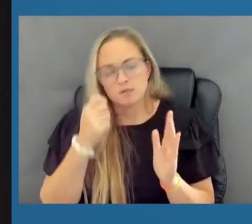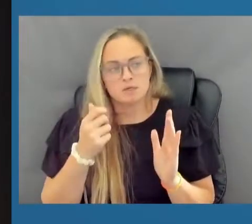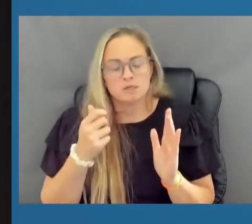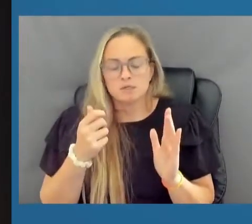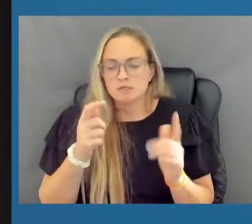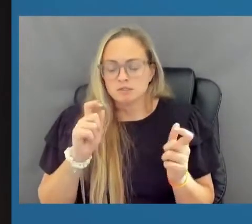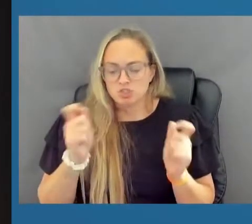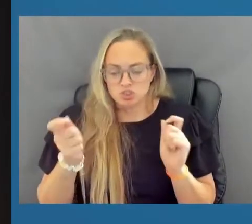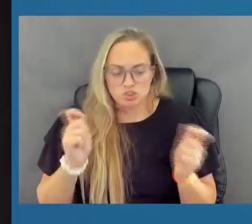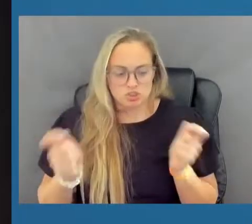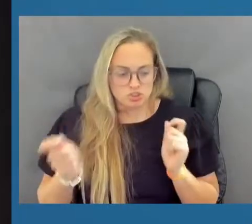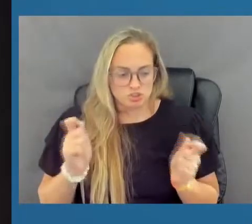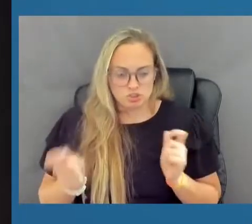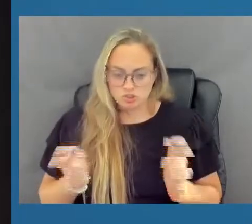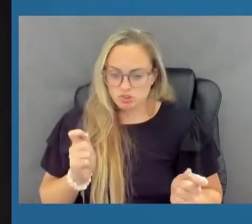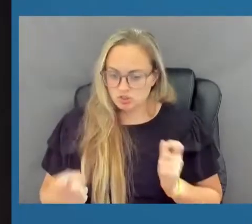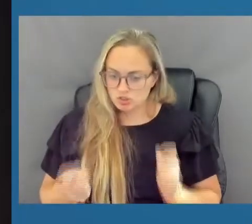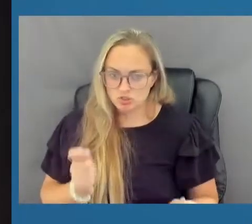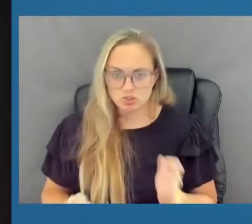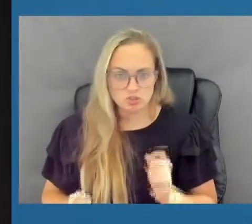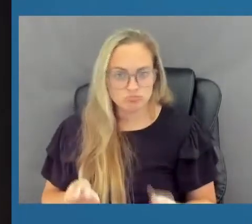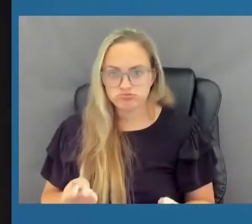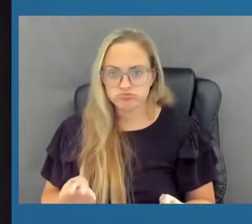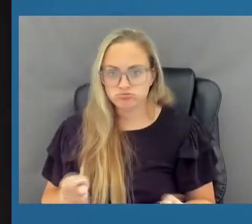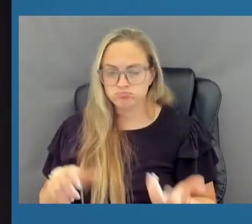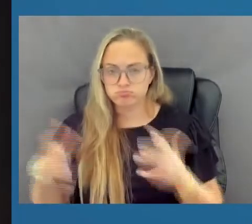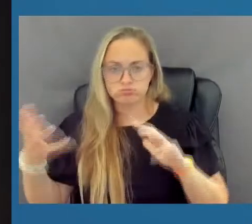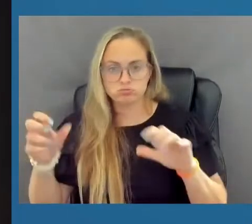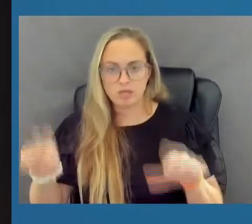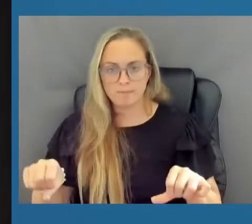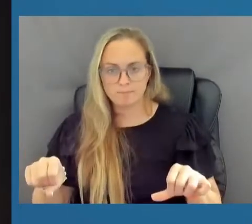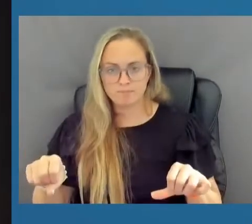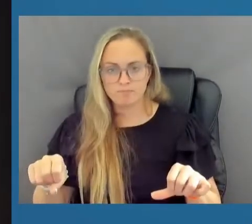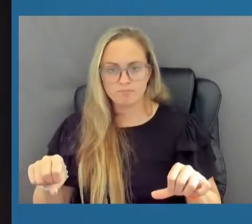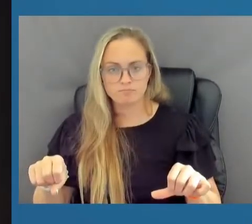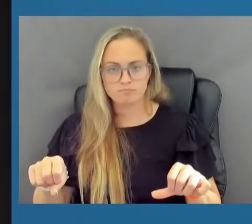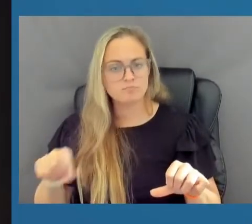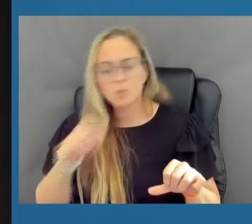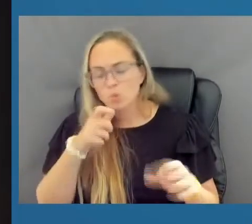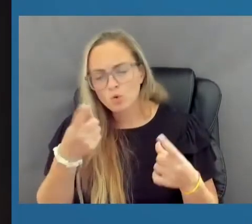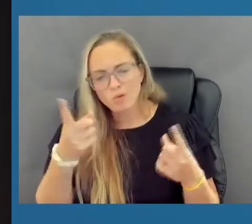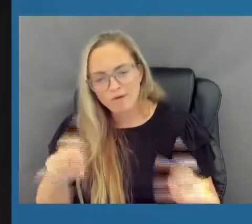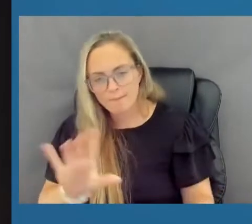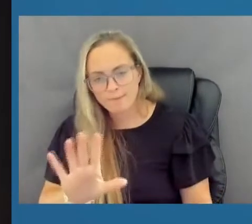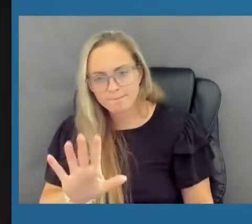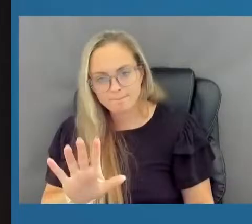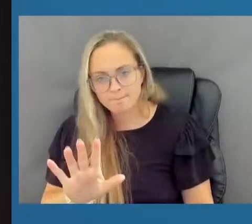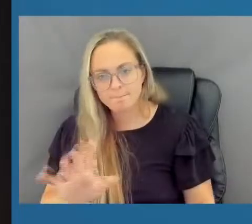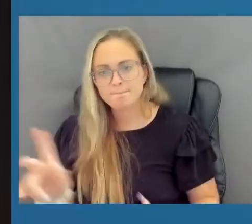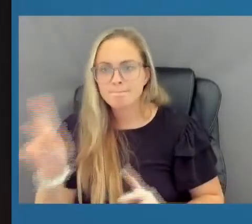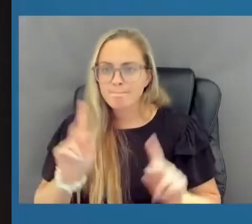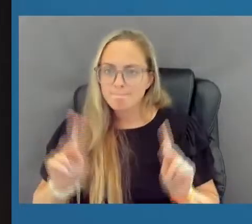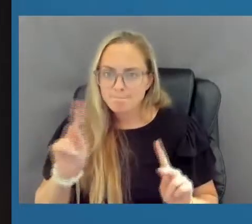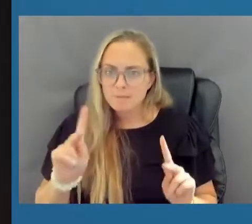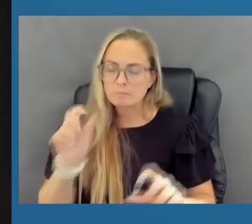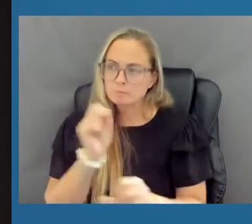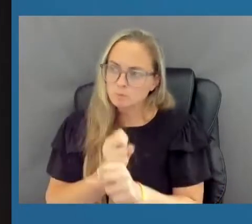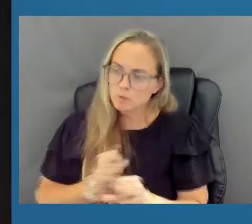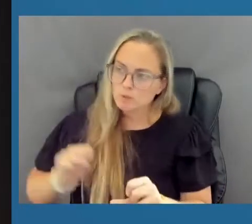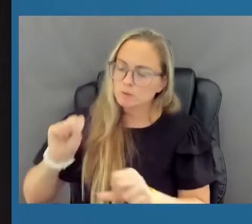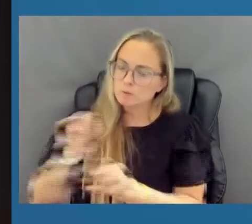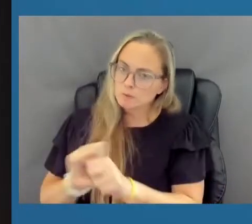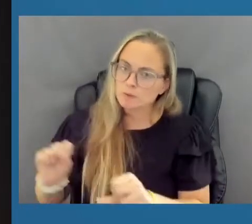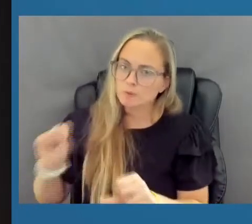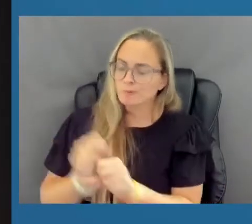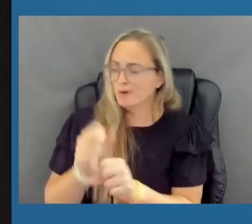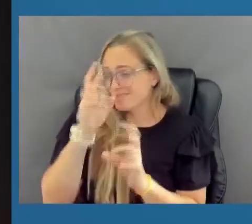so strong, they can sweep you away. And I just don't want to let that happen here in New York. People have worked too long and hard, and I have such respect